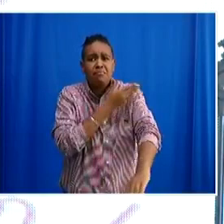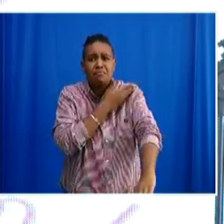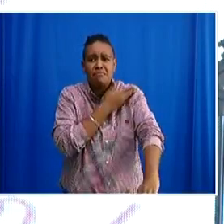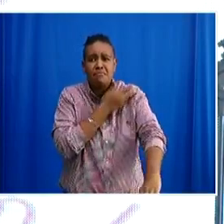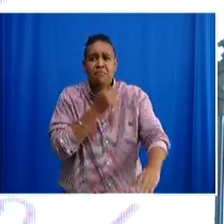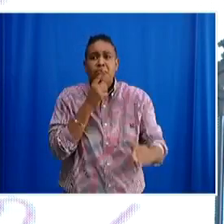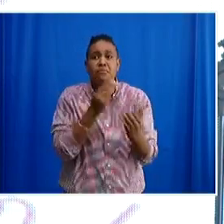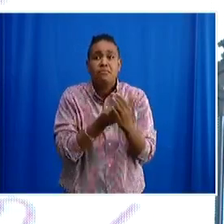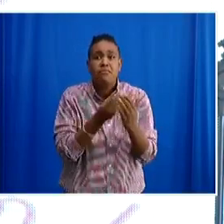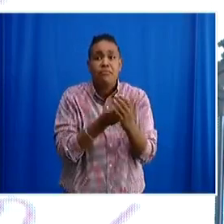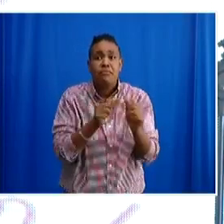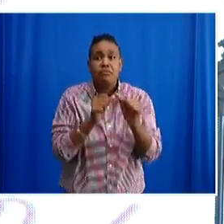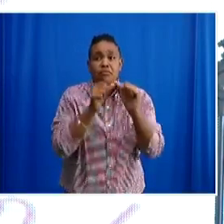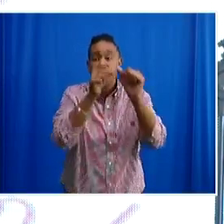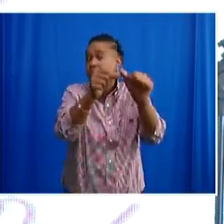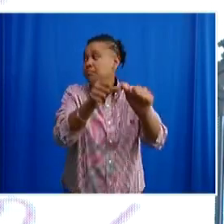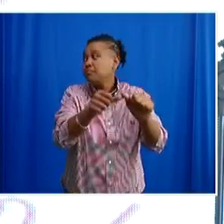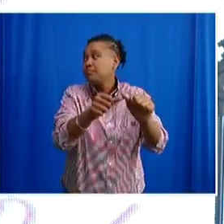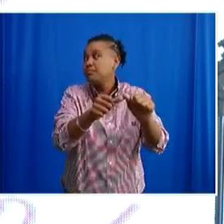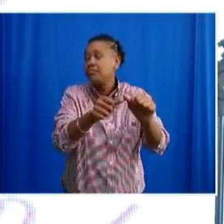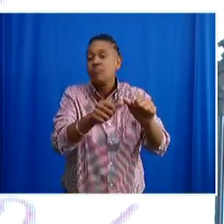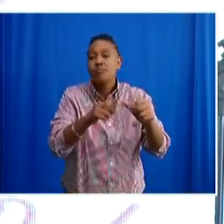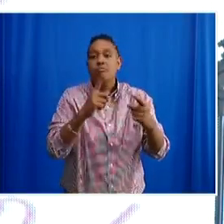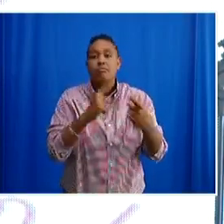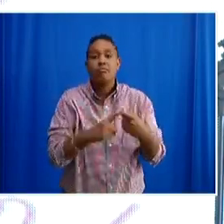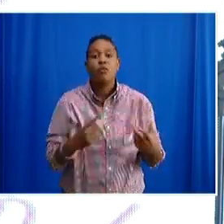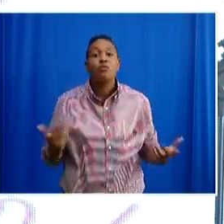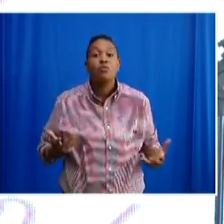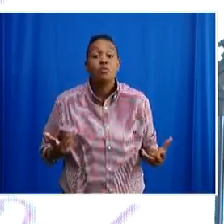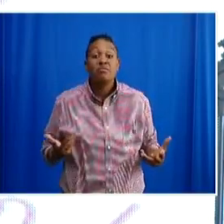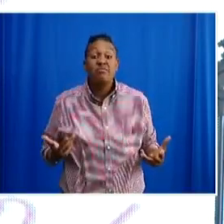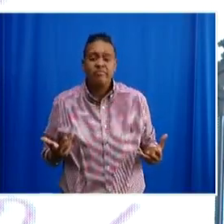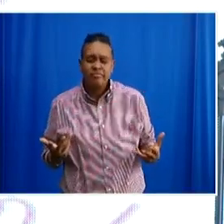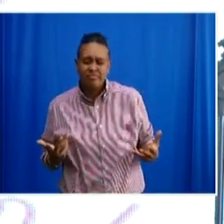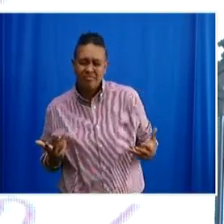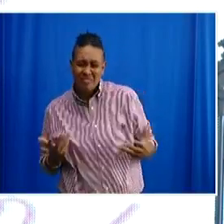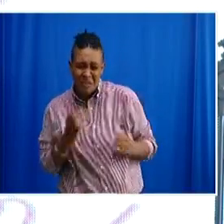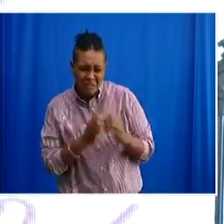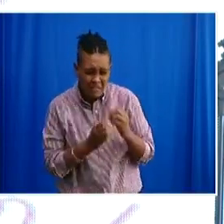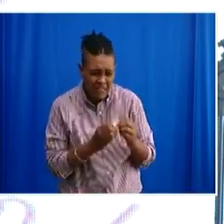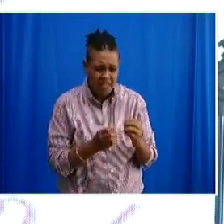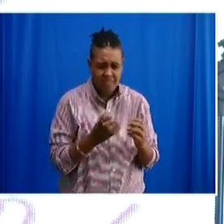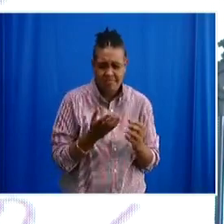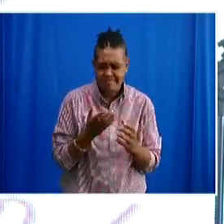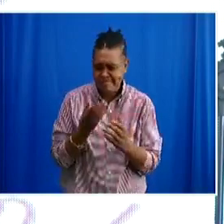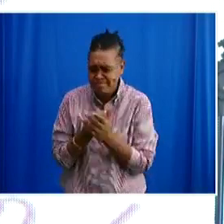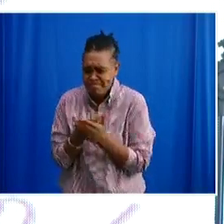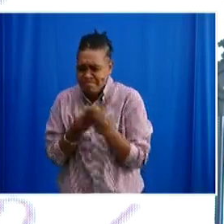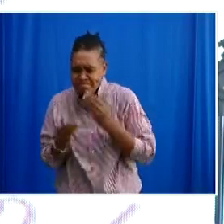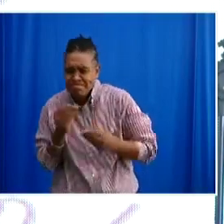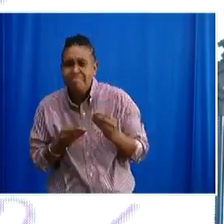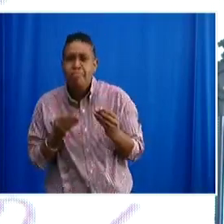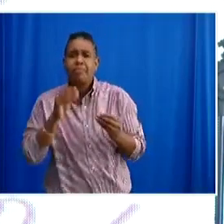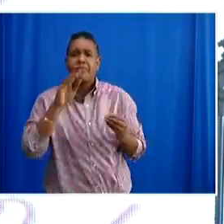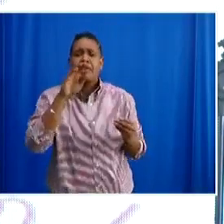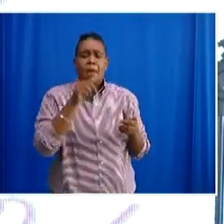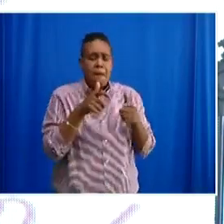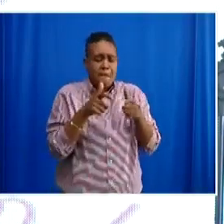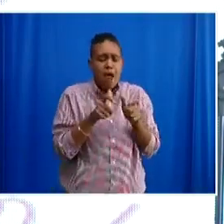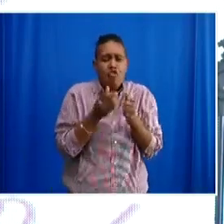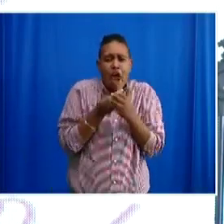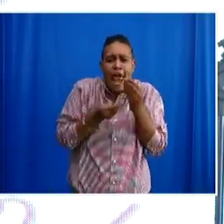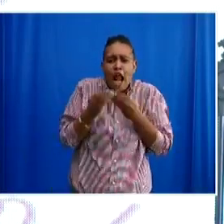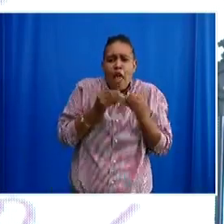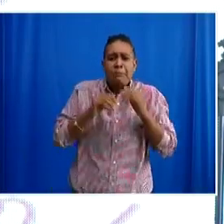fiscal sustainability and debt sustainability. We've done too much work in entrenching macroeconomic